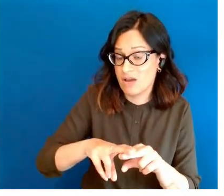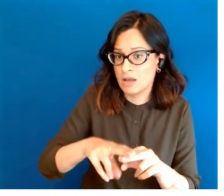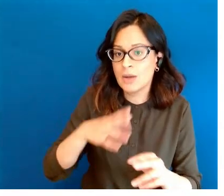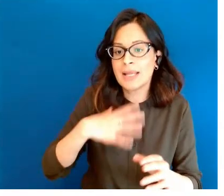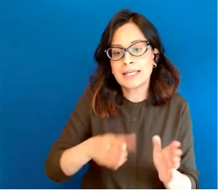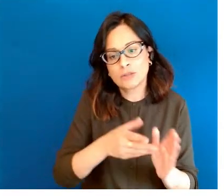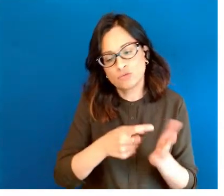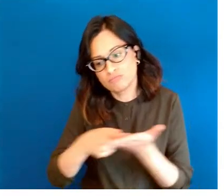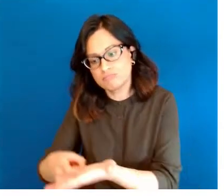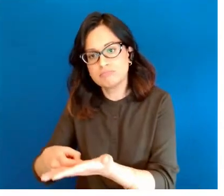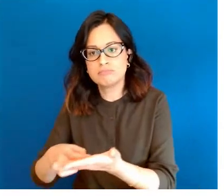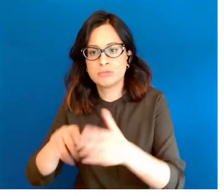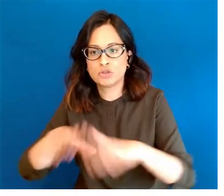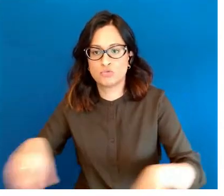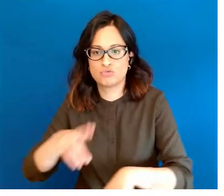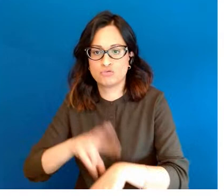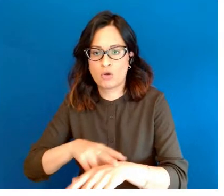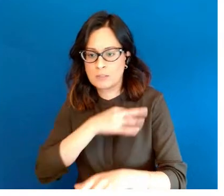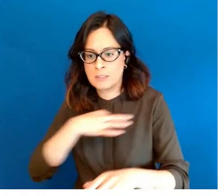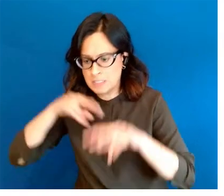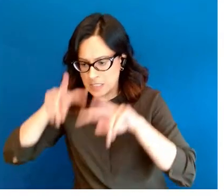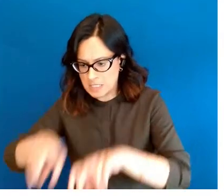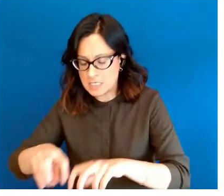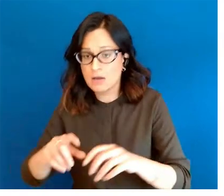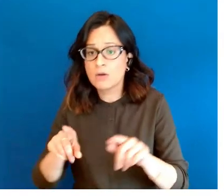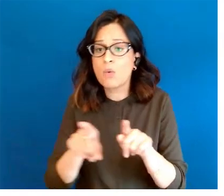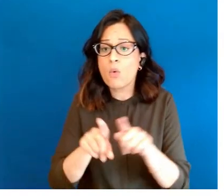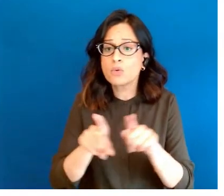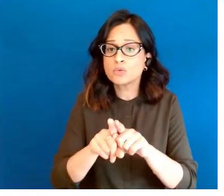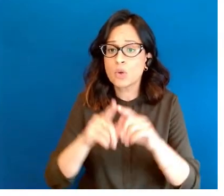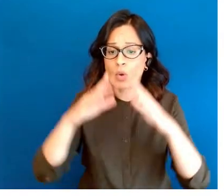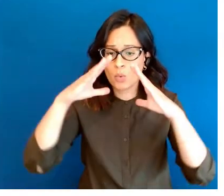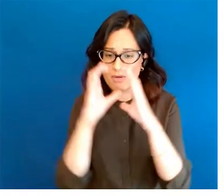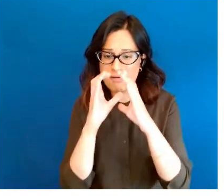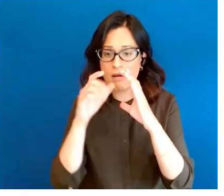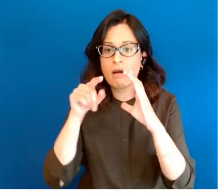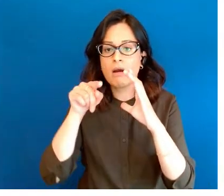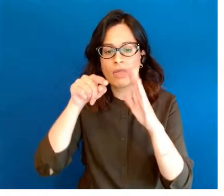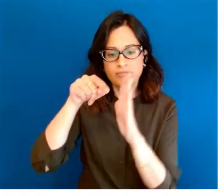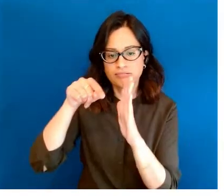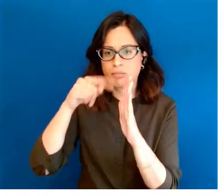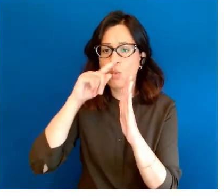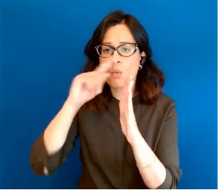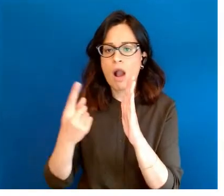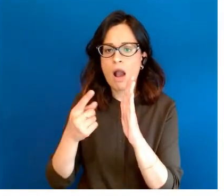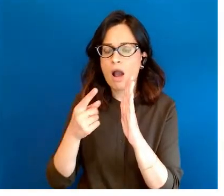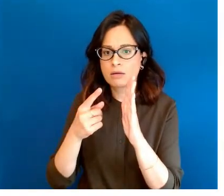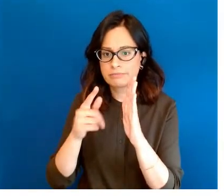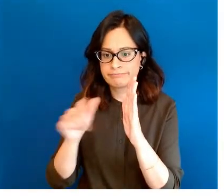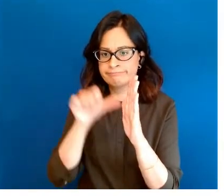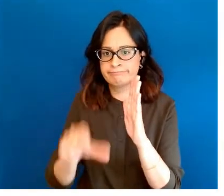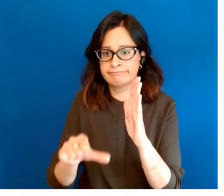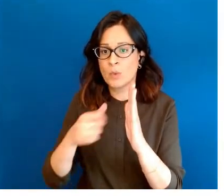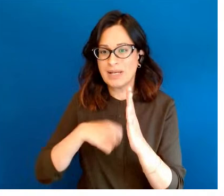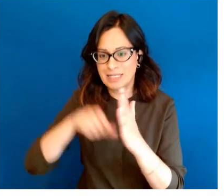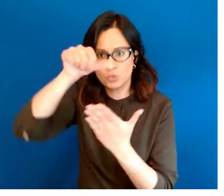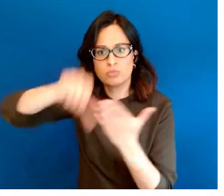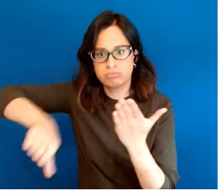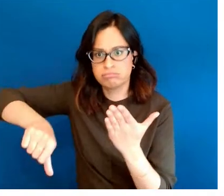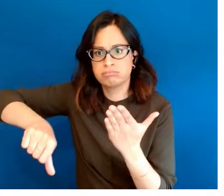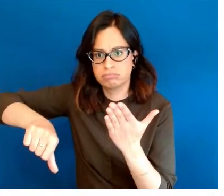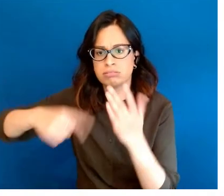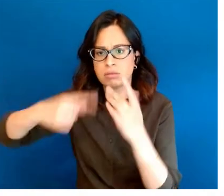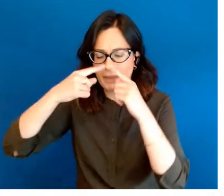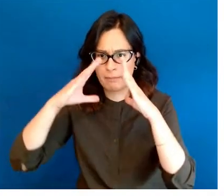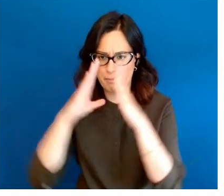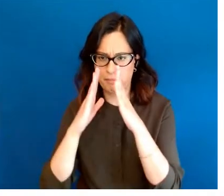pediatrician. Deviated nasal septum, which is never going to respond to any medication and will need surgical attention. And of course, in